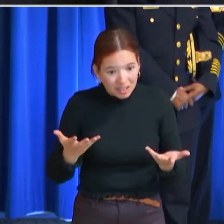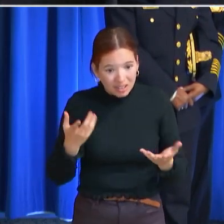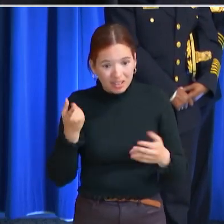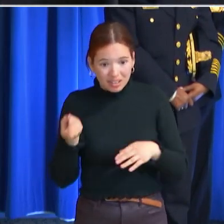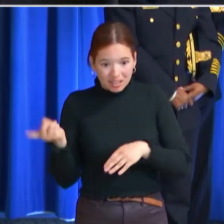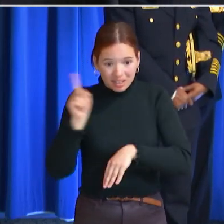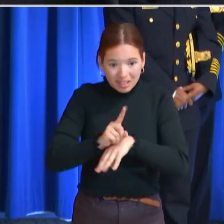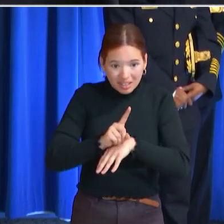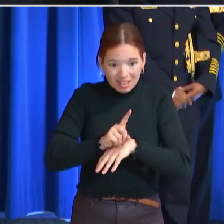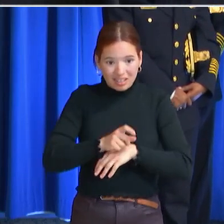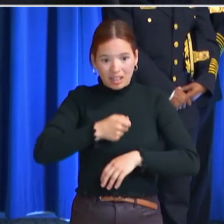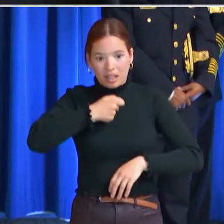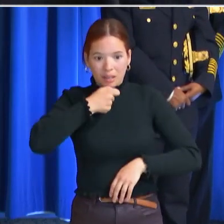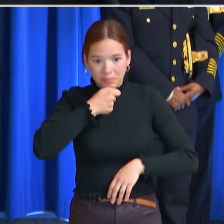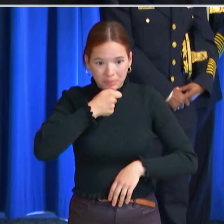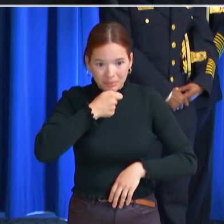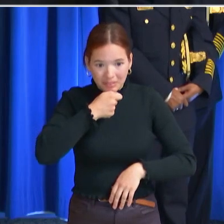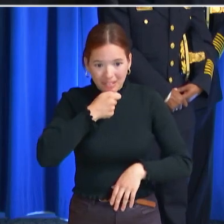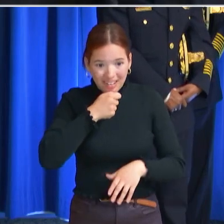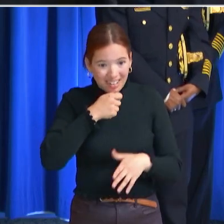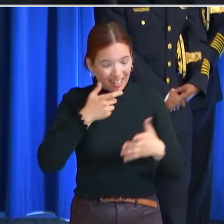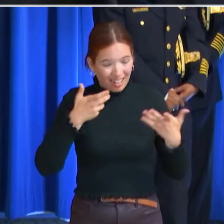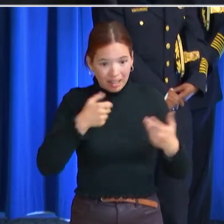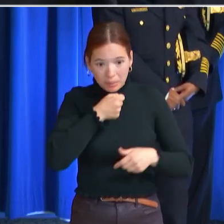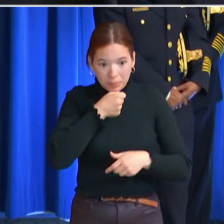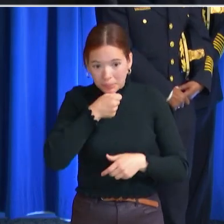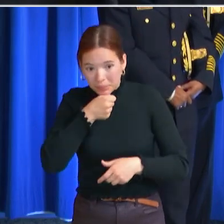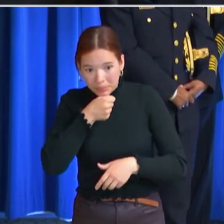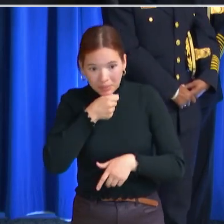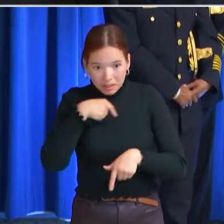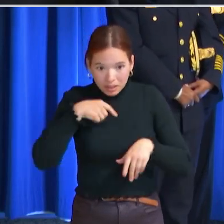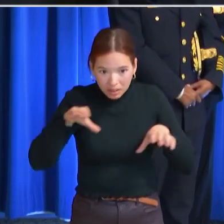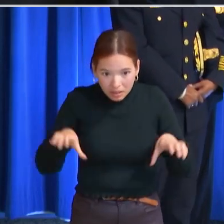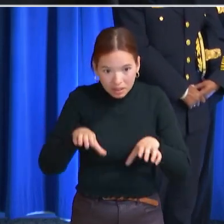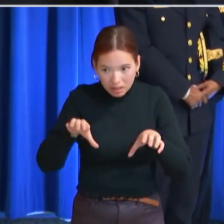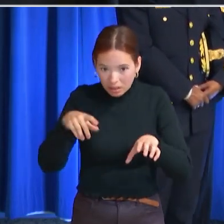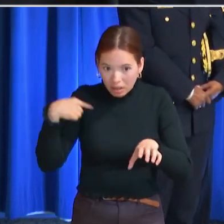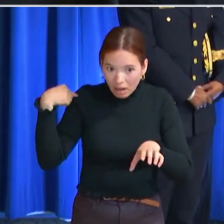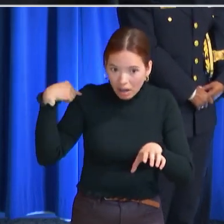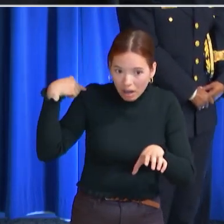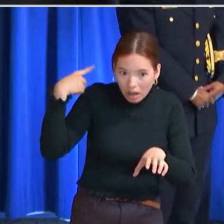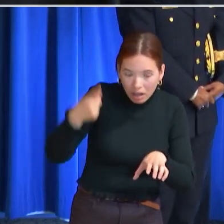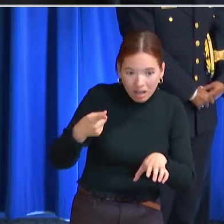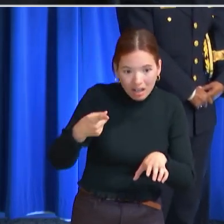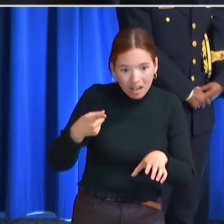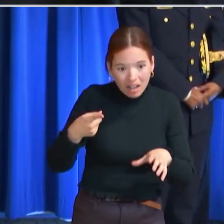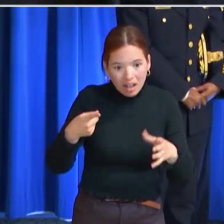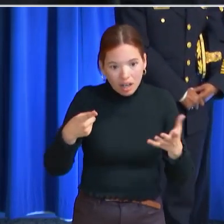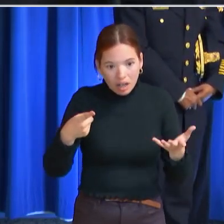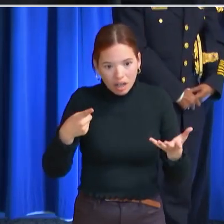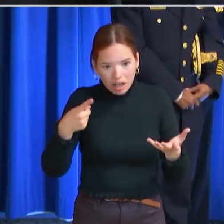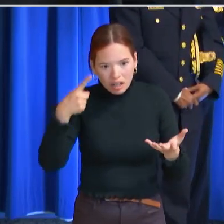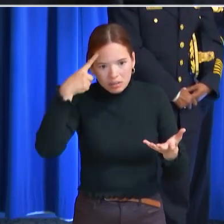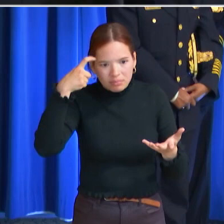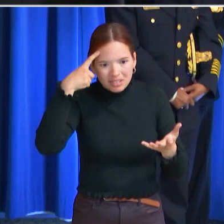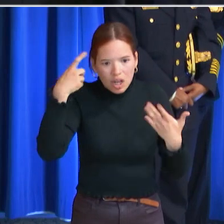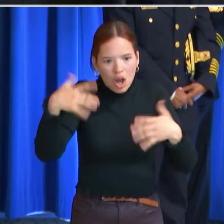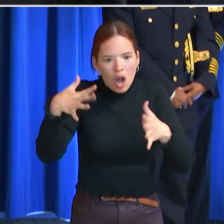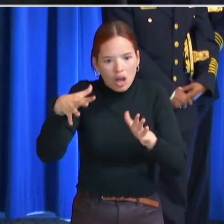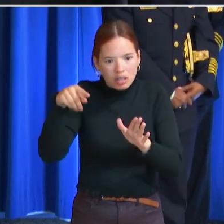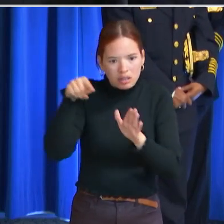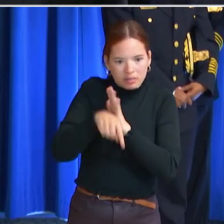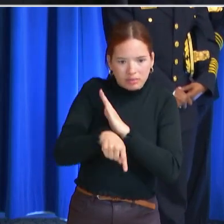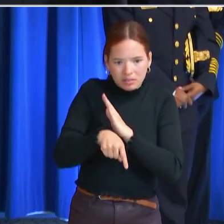that in all of this time, the suspect has now killed himself, et cetera. I mean, like, those are not